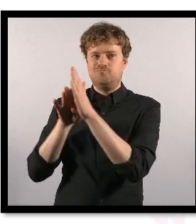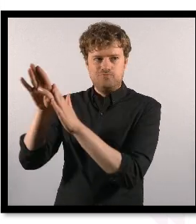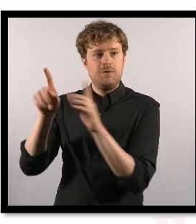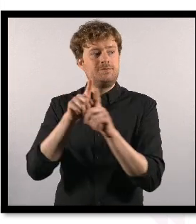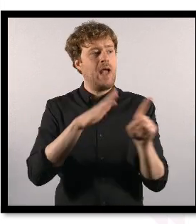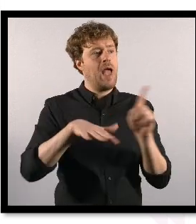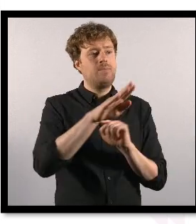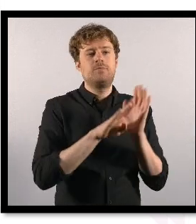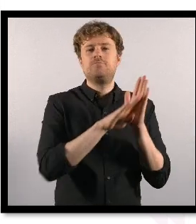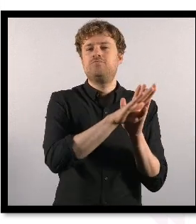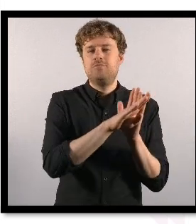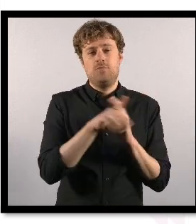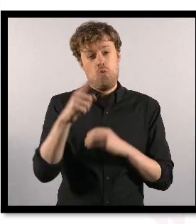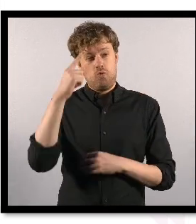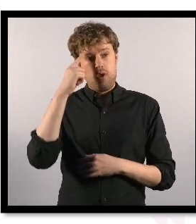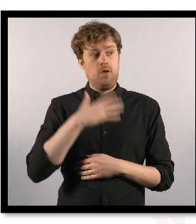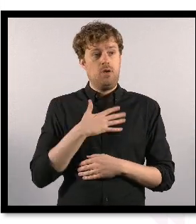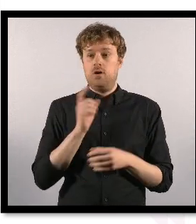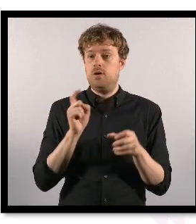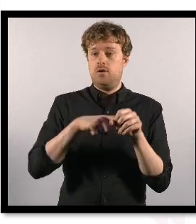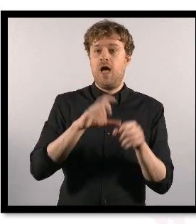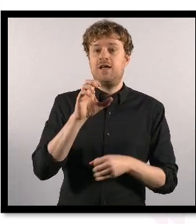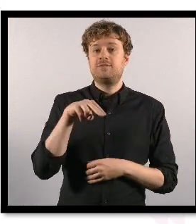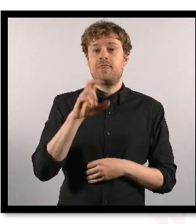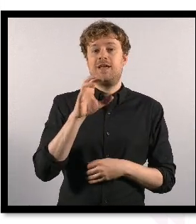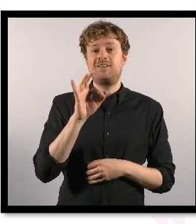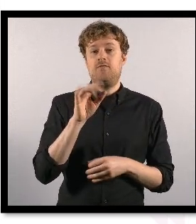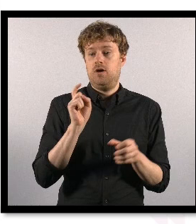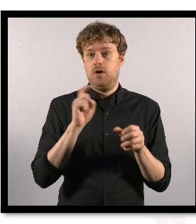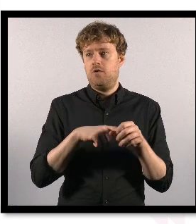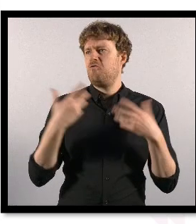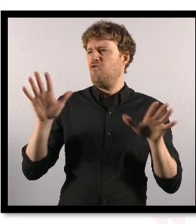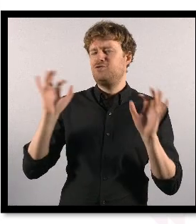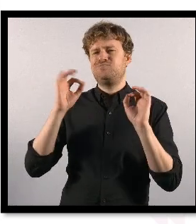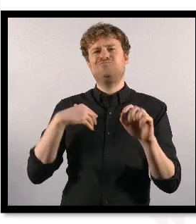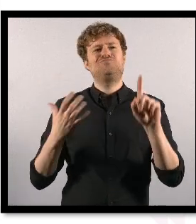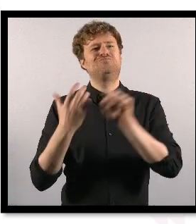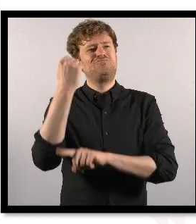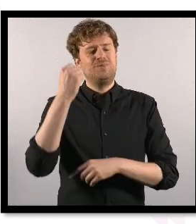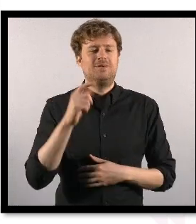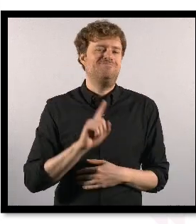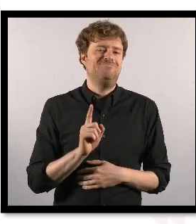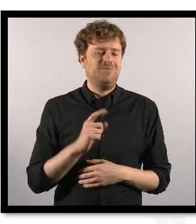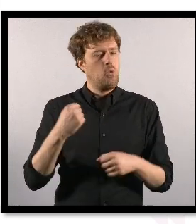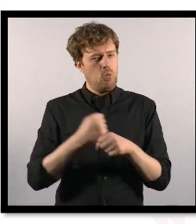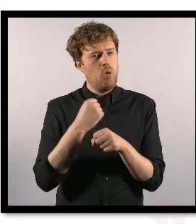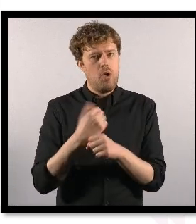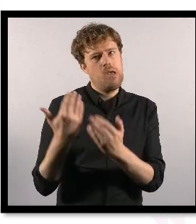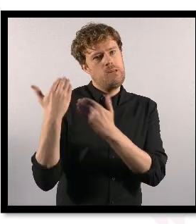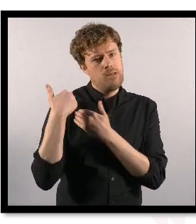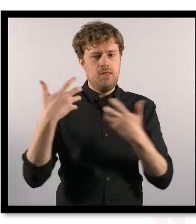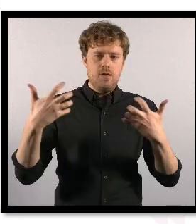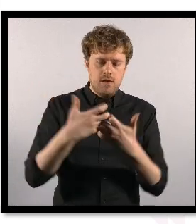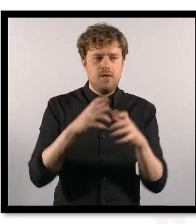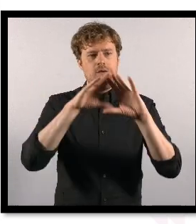the community. And the CNCF has grown rapidly in memberships, and that takes a lot of resource, to be able to sustain these